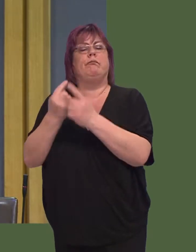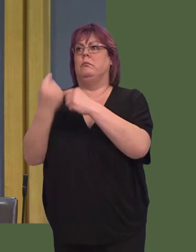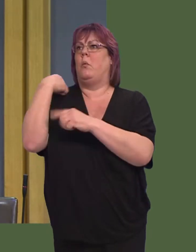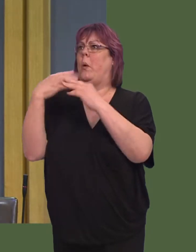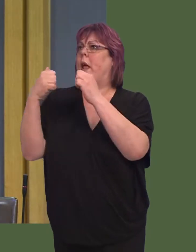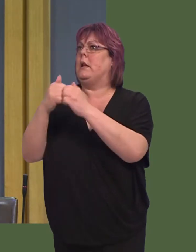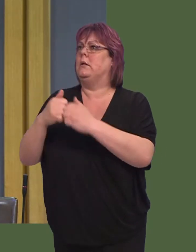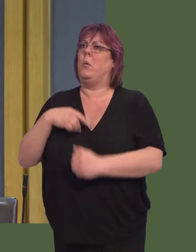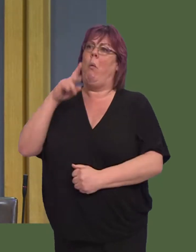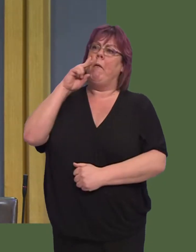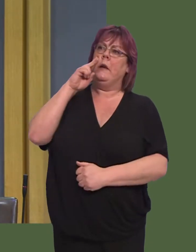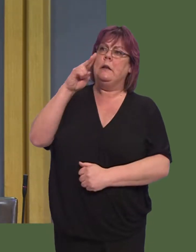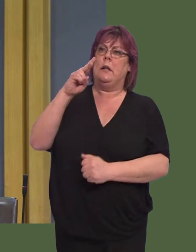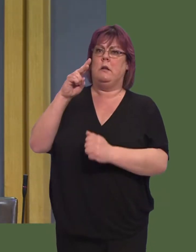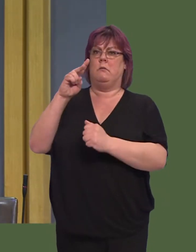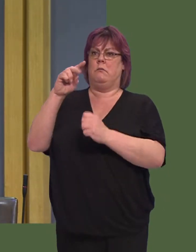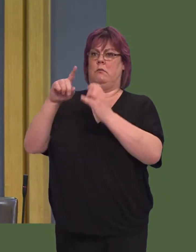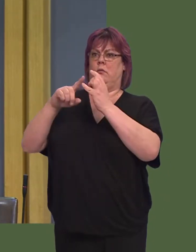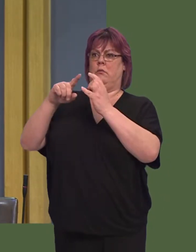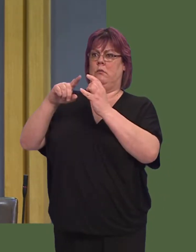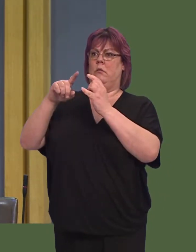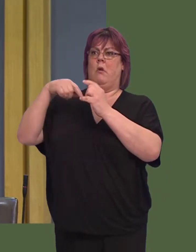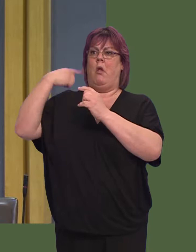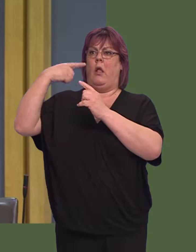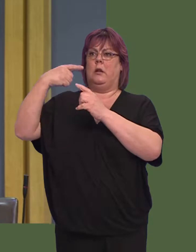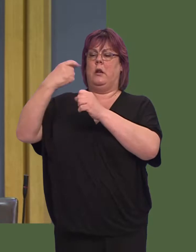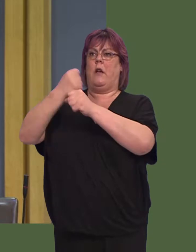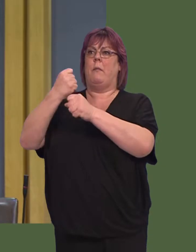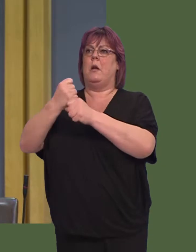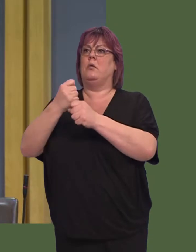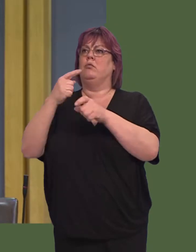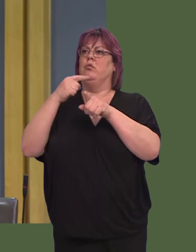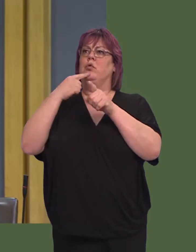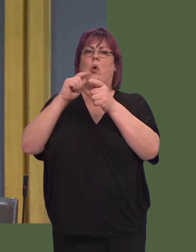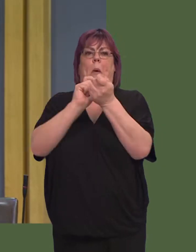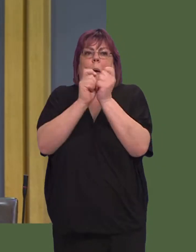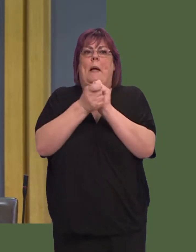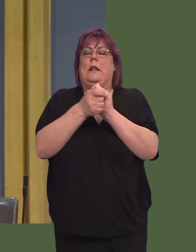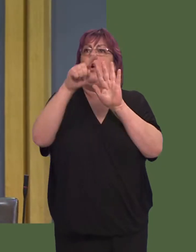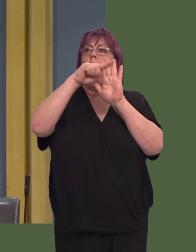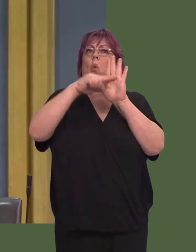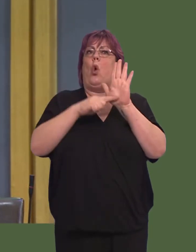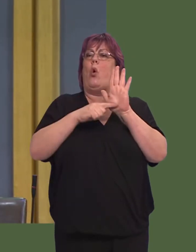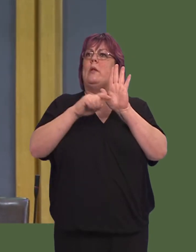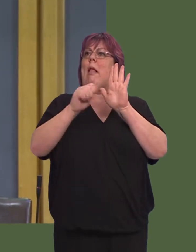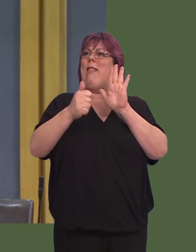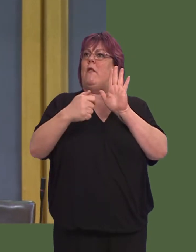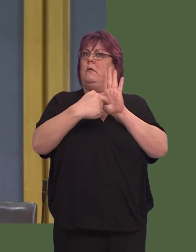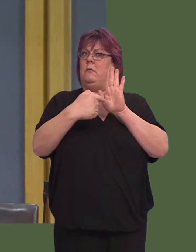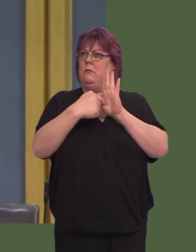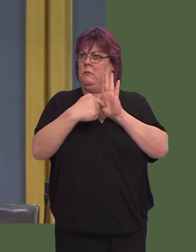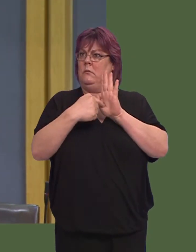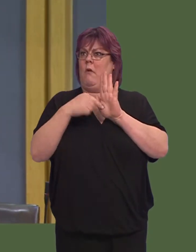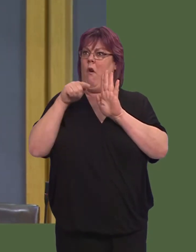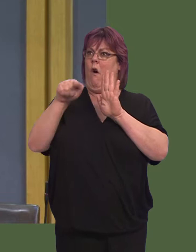weekend. Now, we have seen the Westminster Government's amendment to Clause 11 of the bill. We know